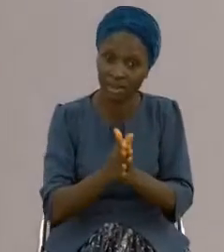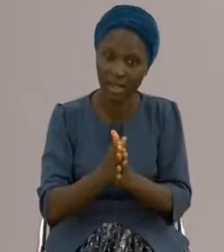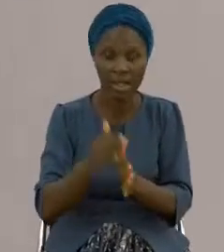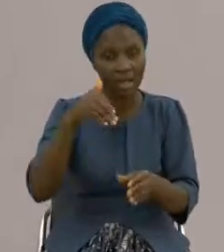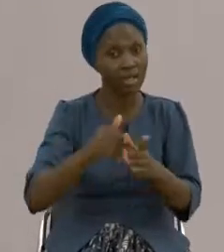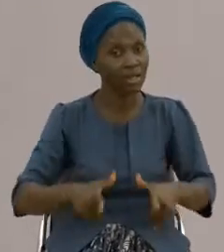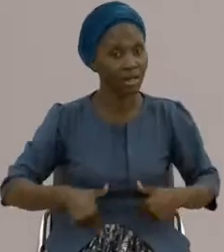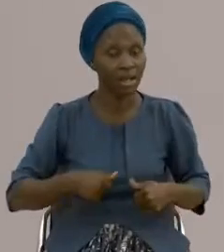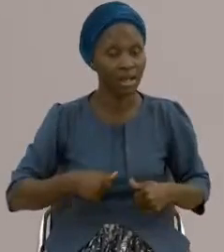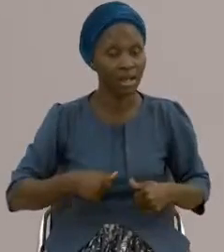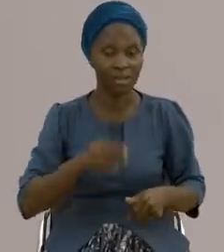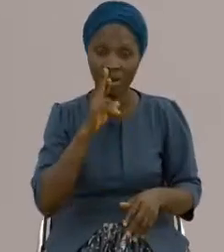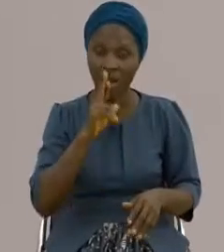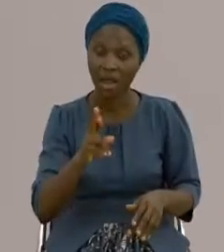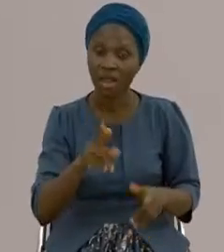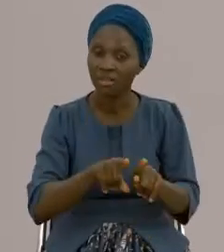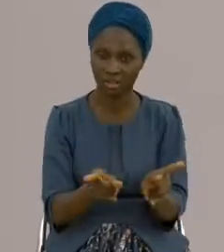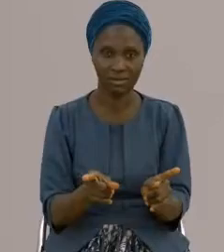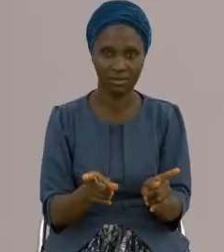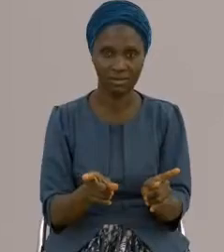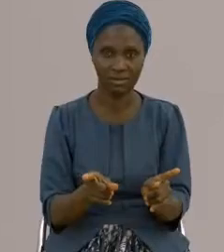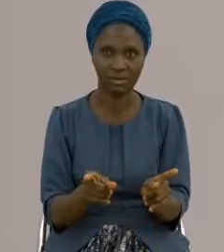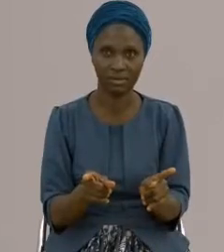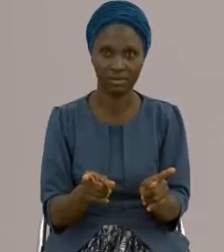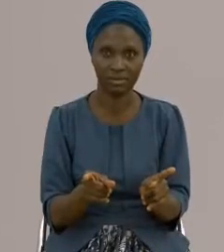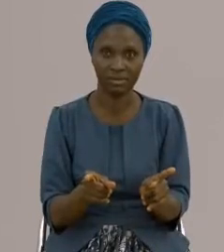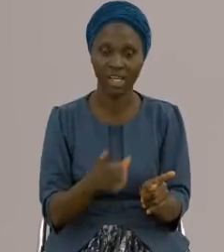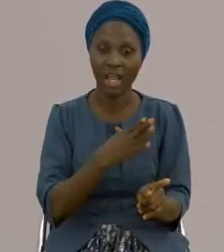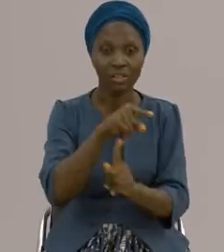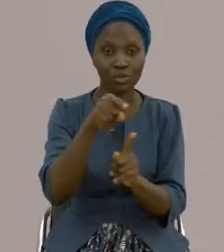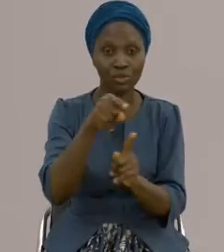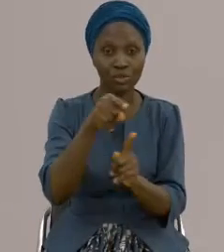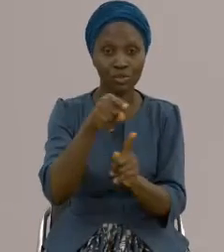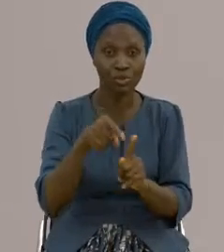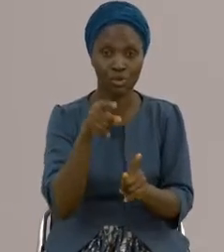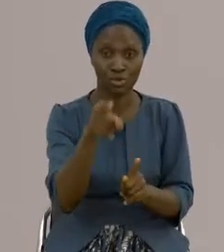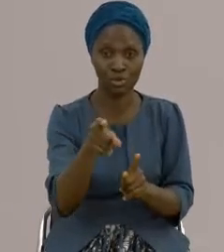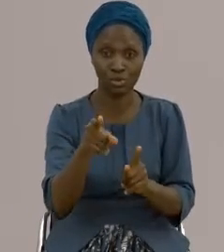you concentrate on the success